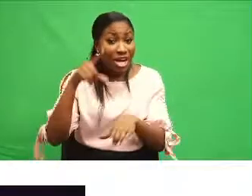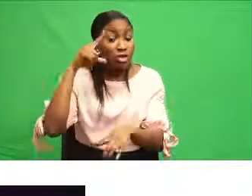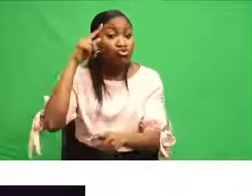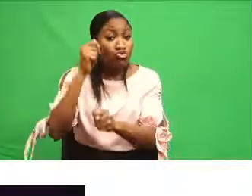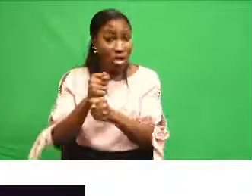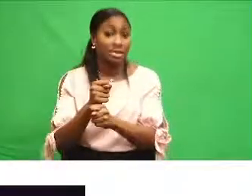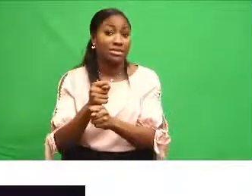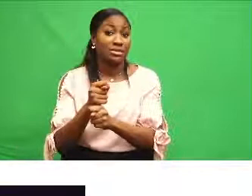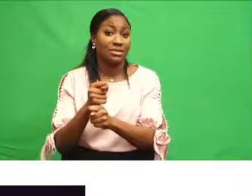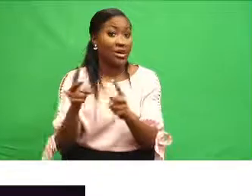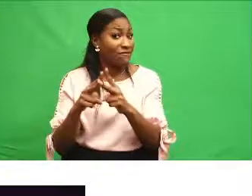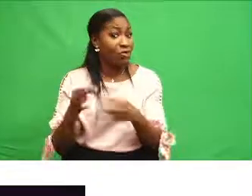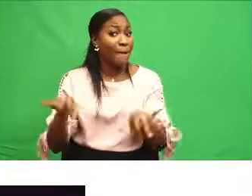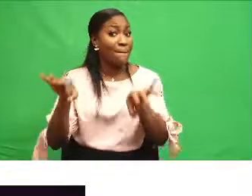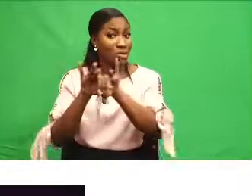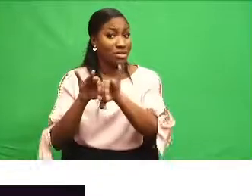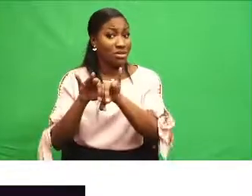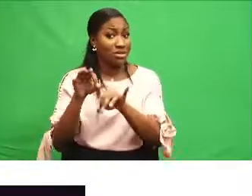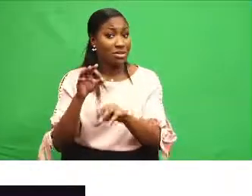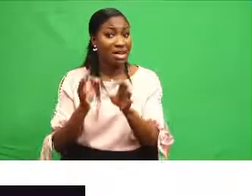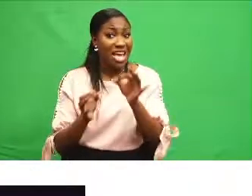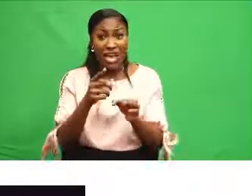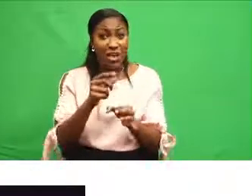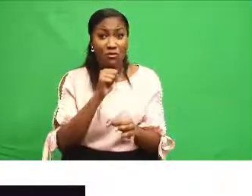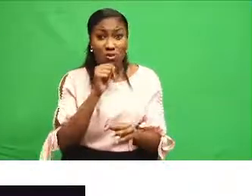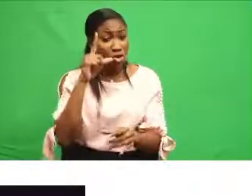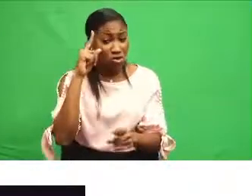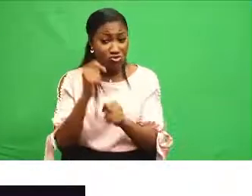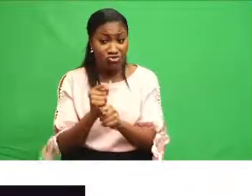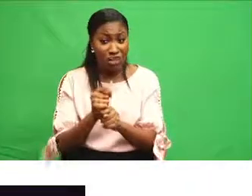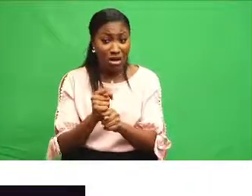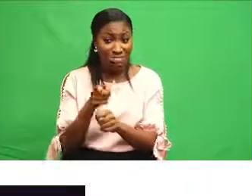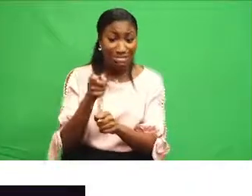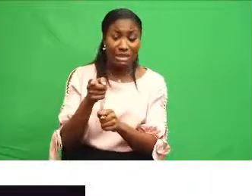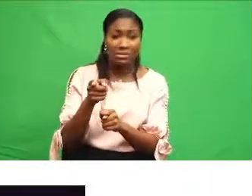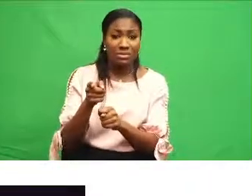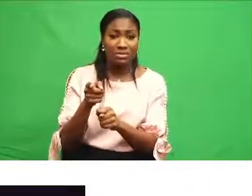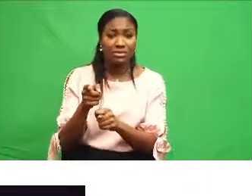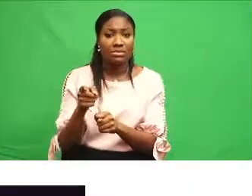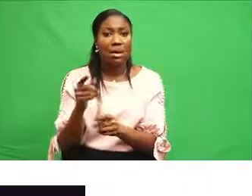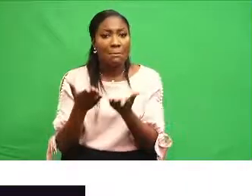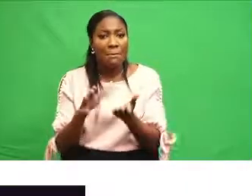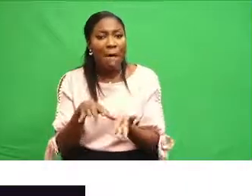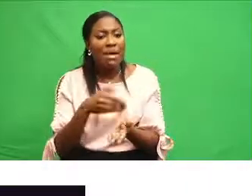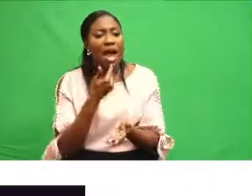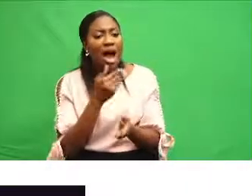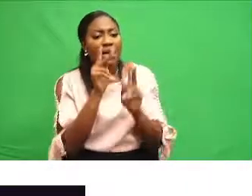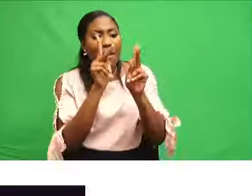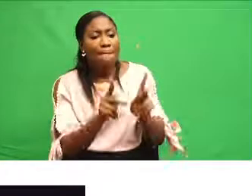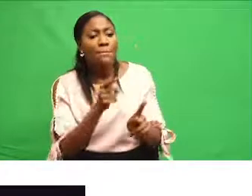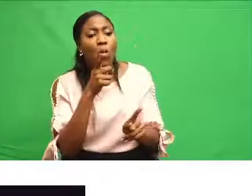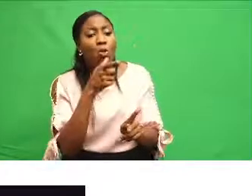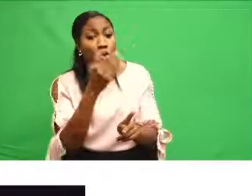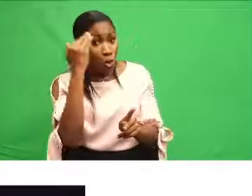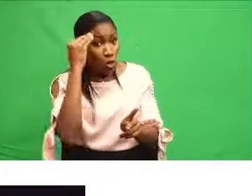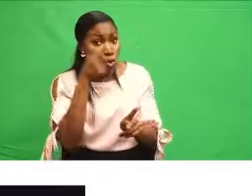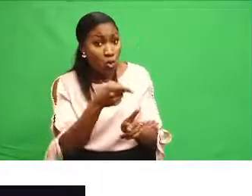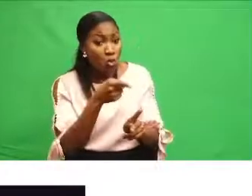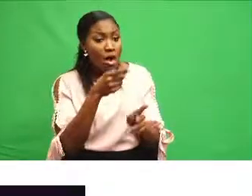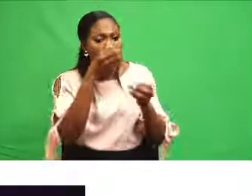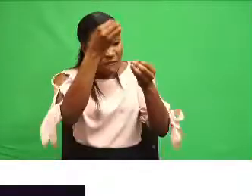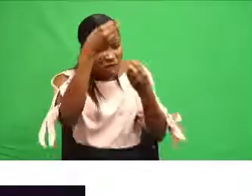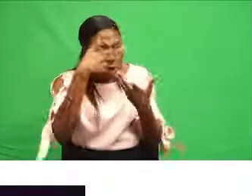trust. If you don't know anybody, then you're looking for somebody who you know who can give you a reference. All